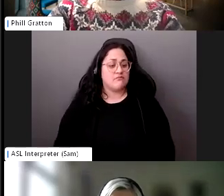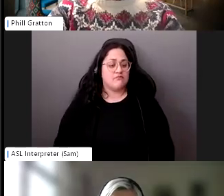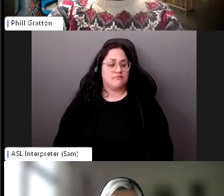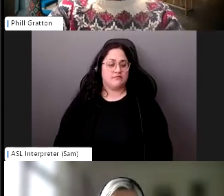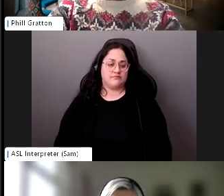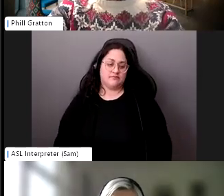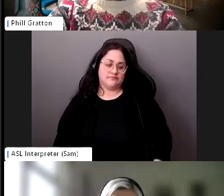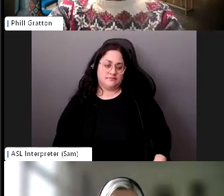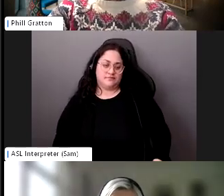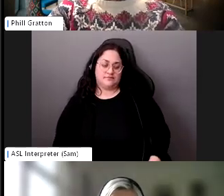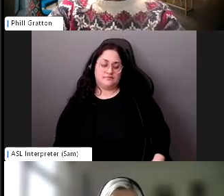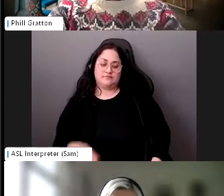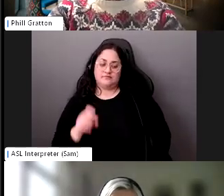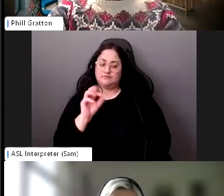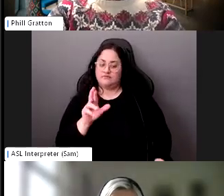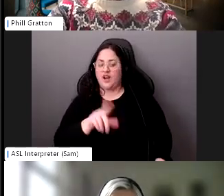in my throat,